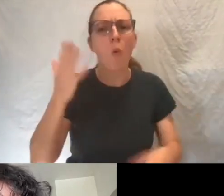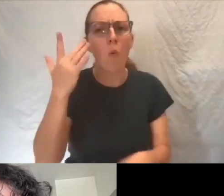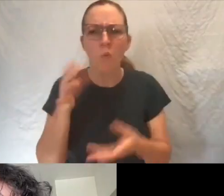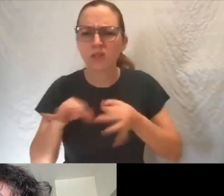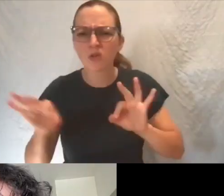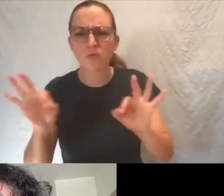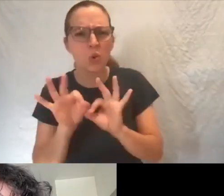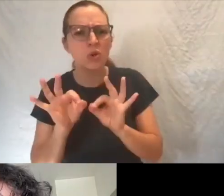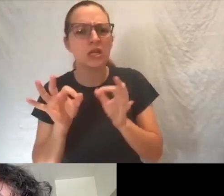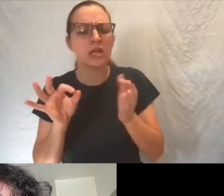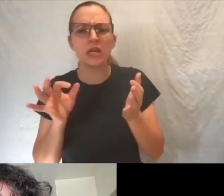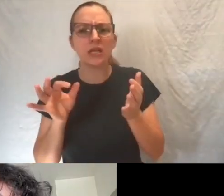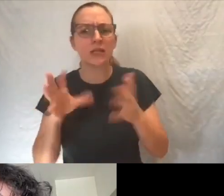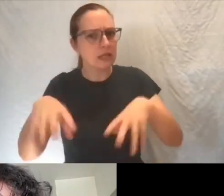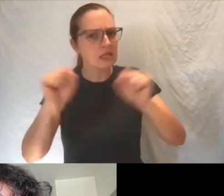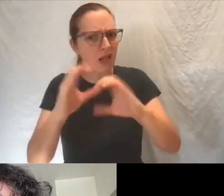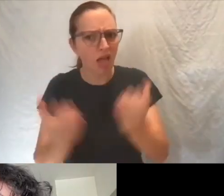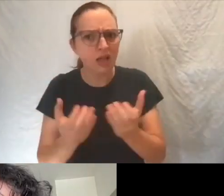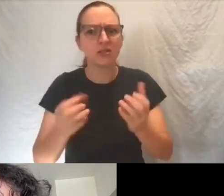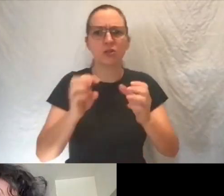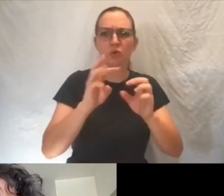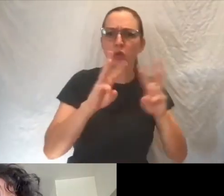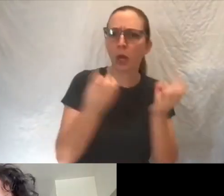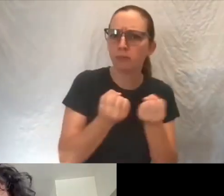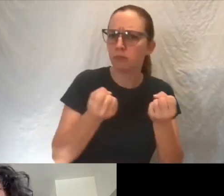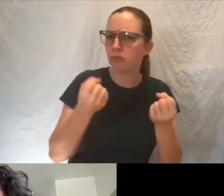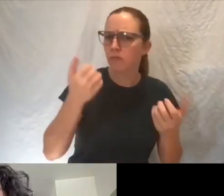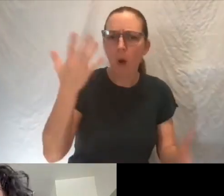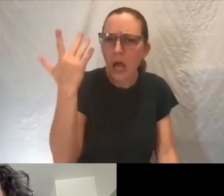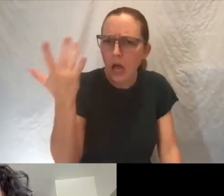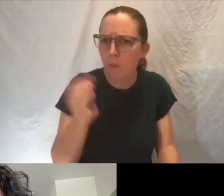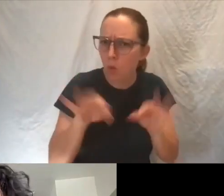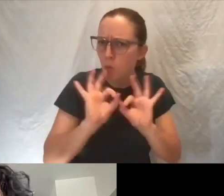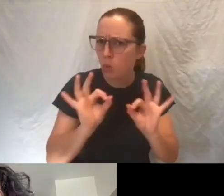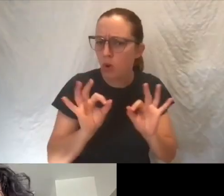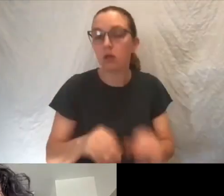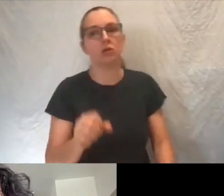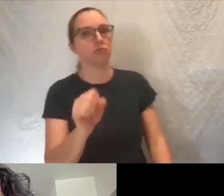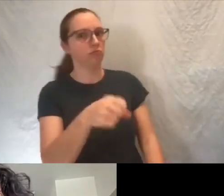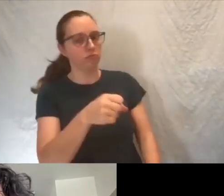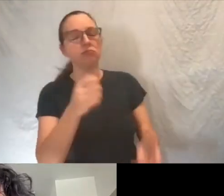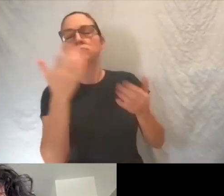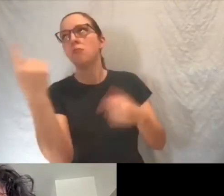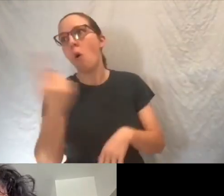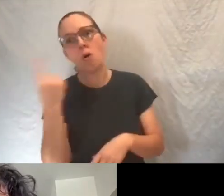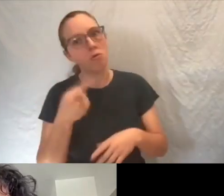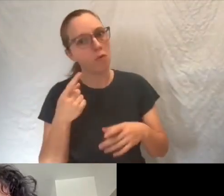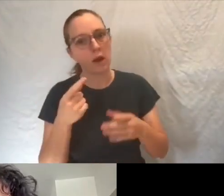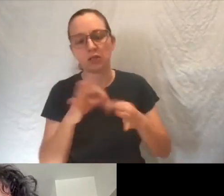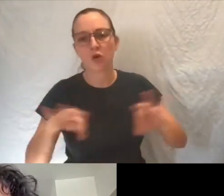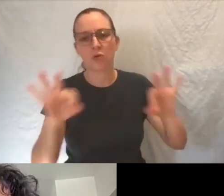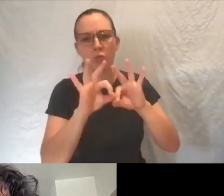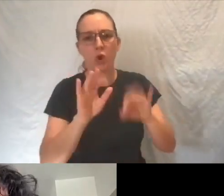know? Why is it important to take classes and workshops? Yeah, it's always important to work on the craft